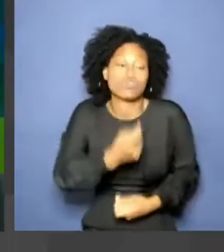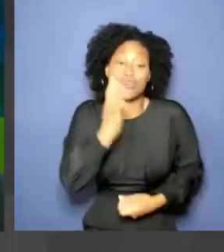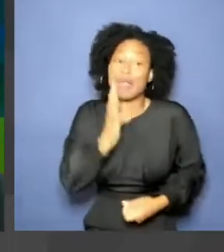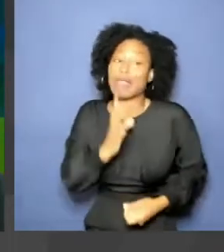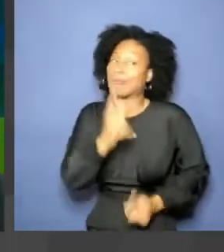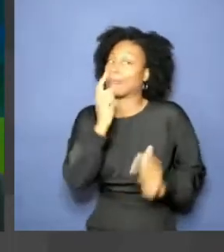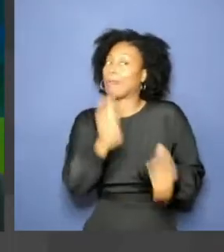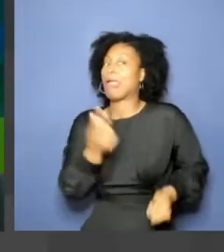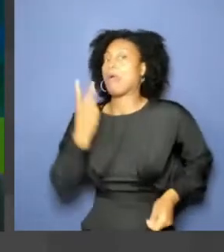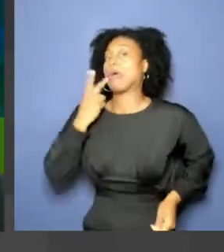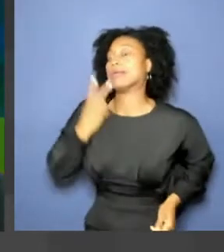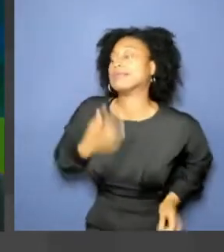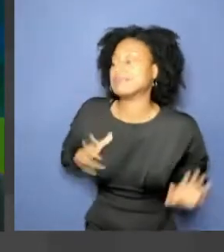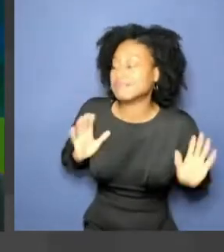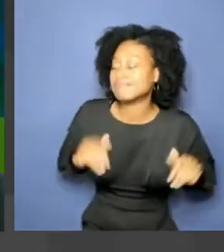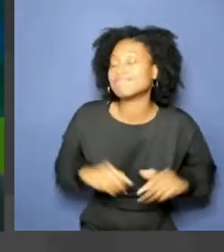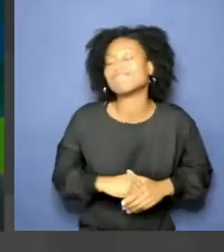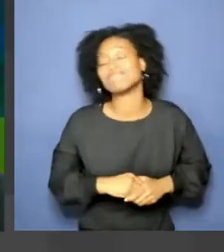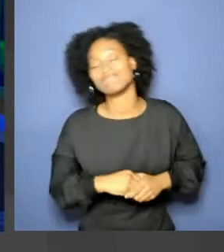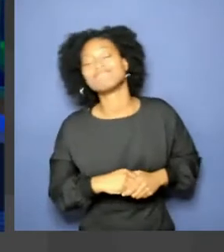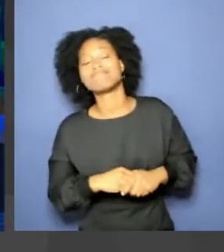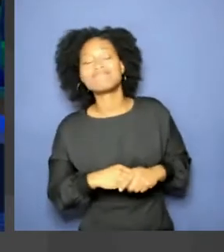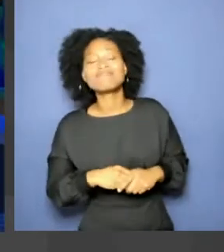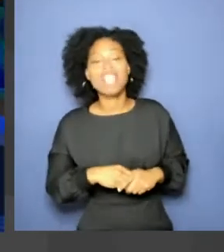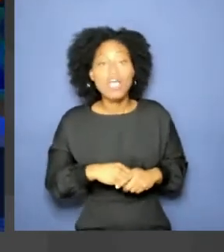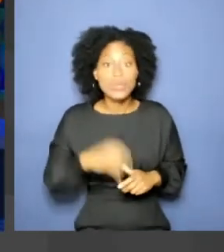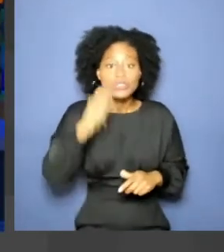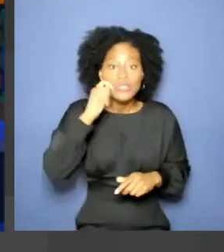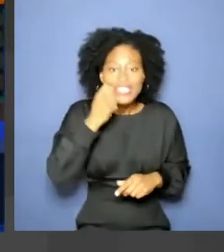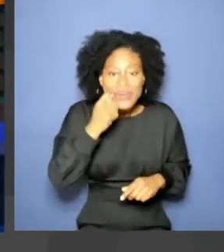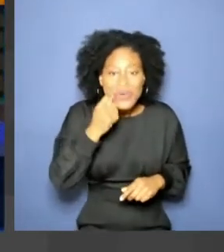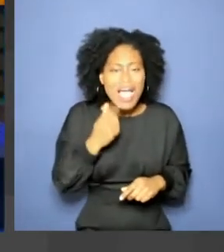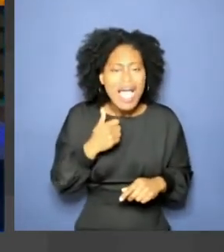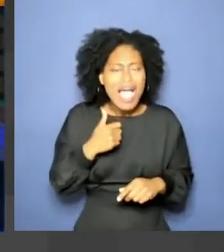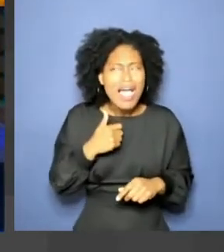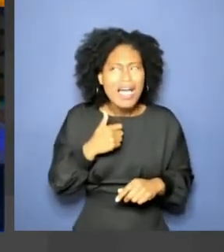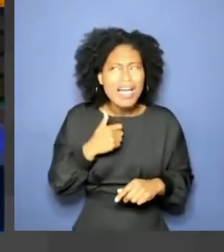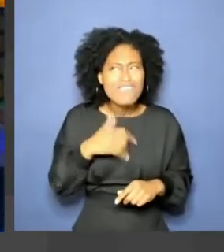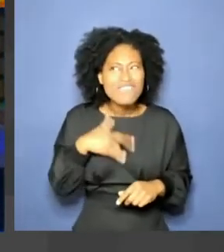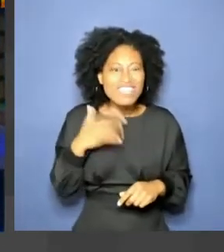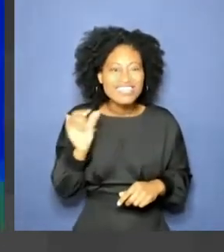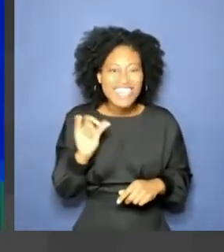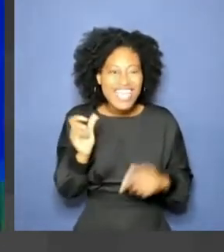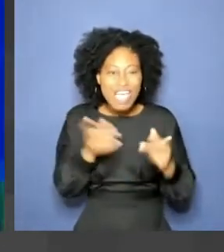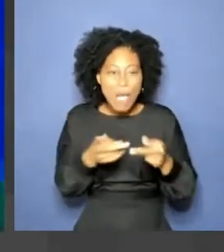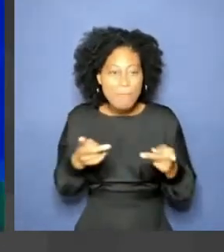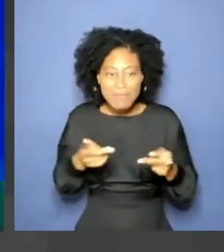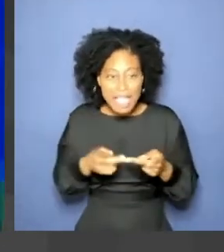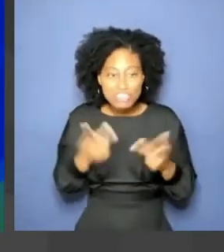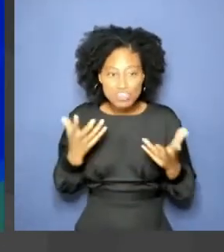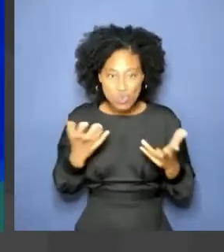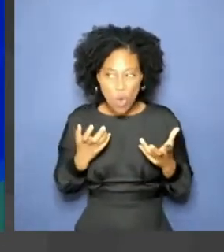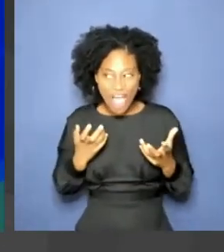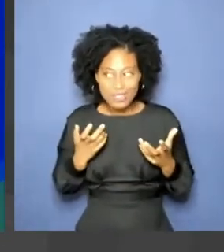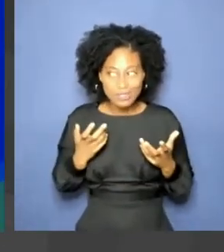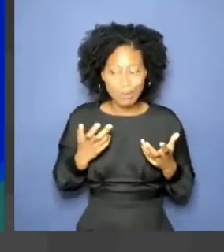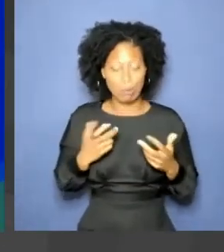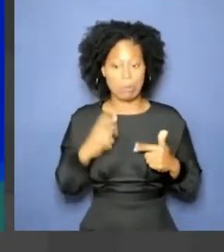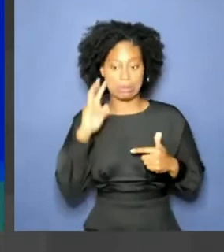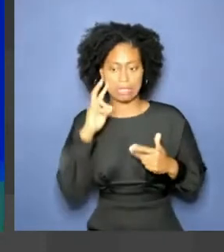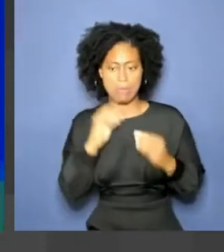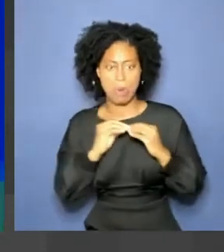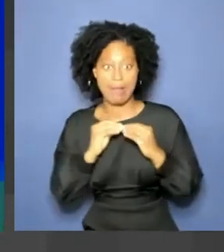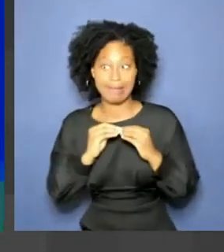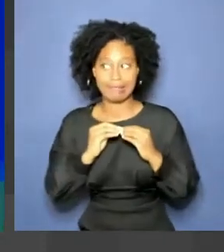in game. It's really cool. I like it feels like a place you want to explore. Yes,